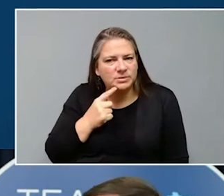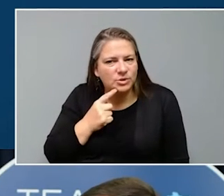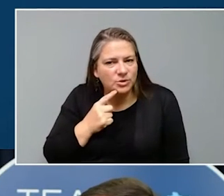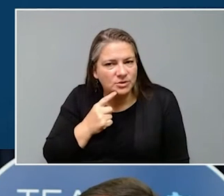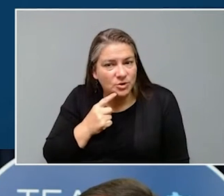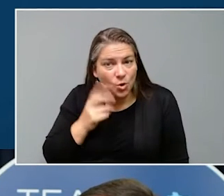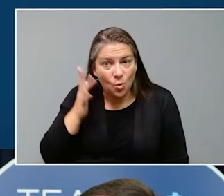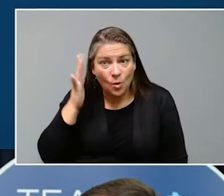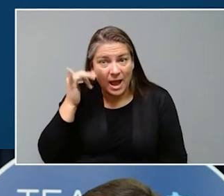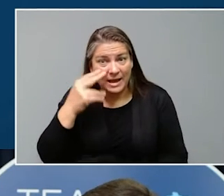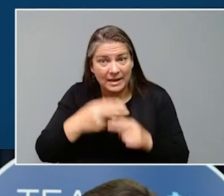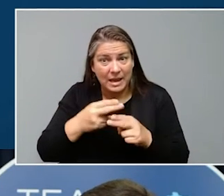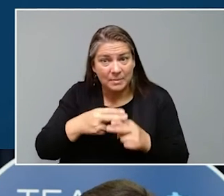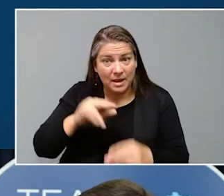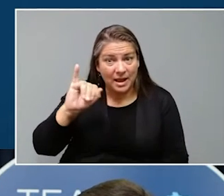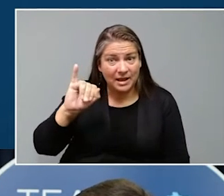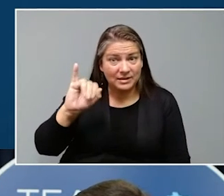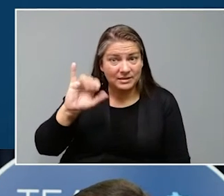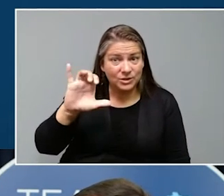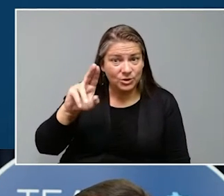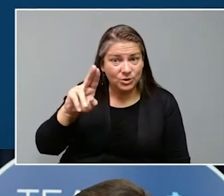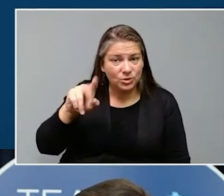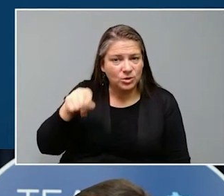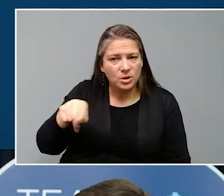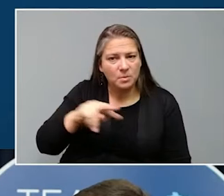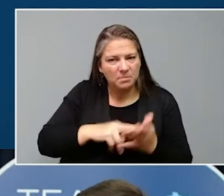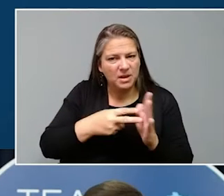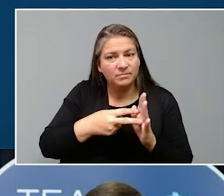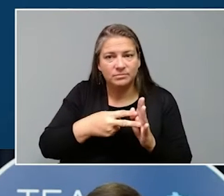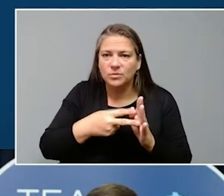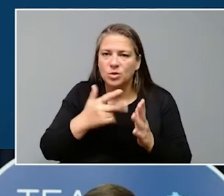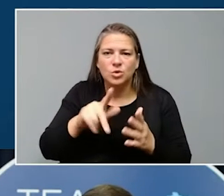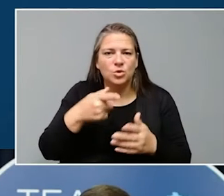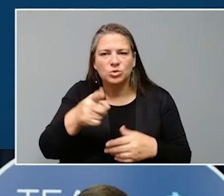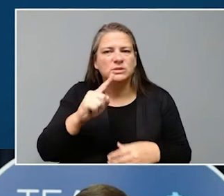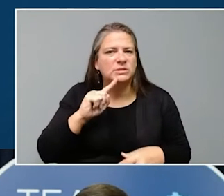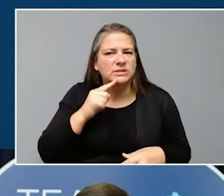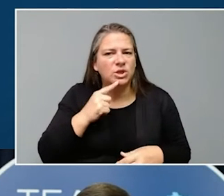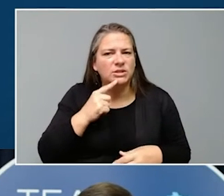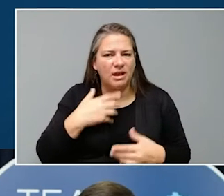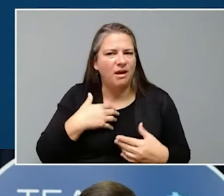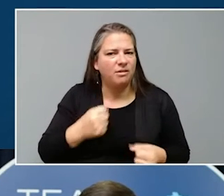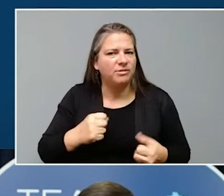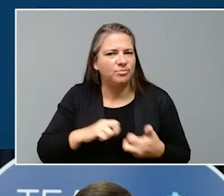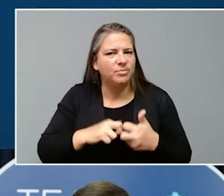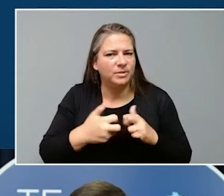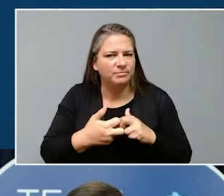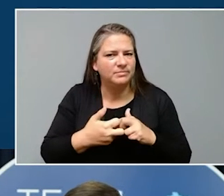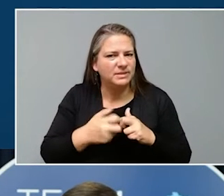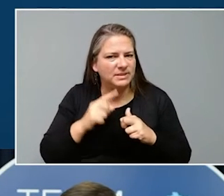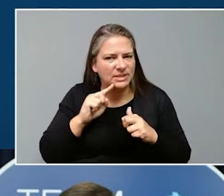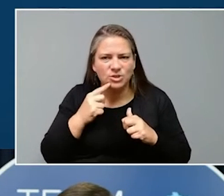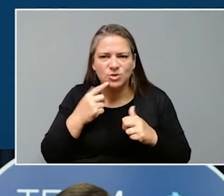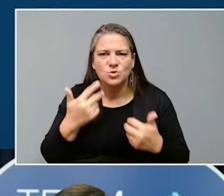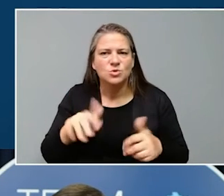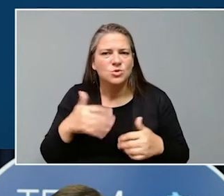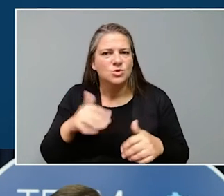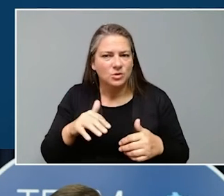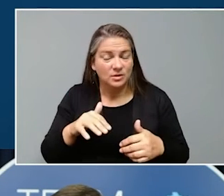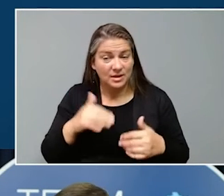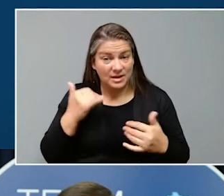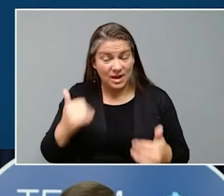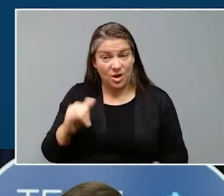there willing to help you out. But again, there is a limit on ICU beds in the state. Right now, we fluctuate